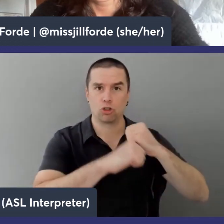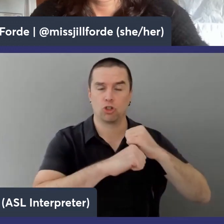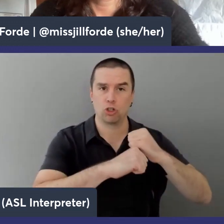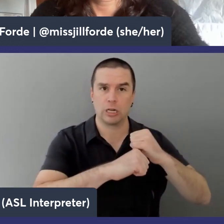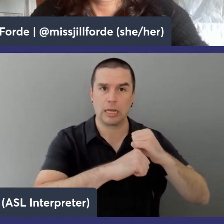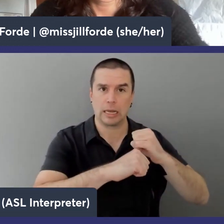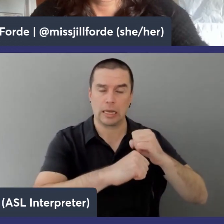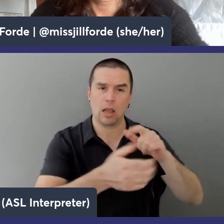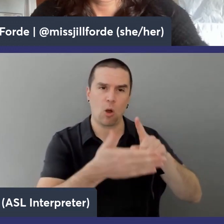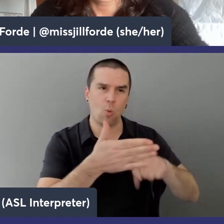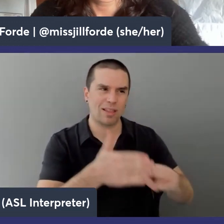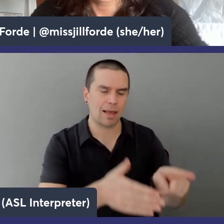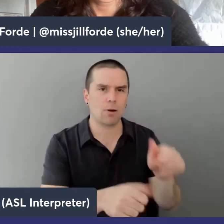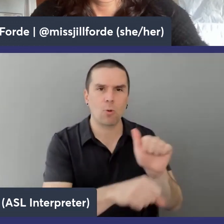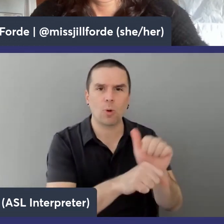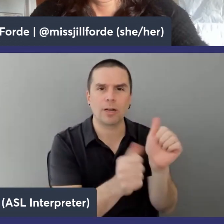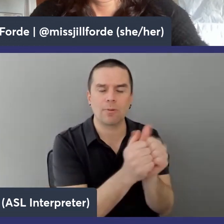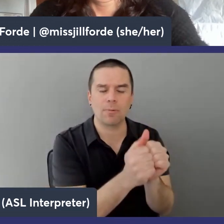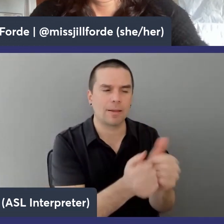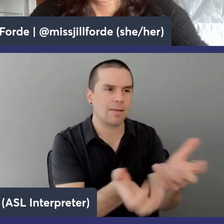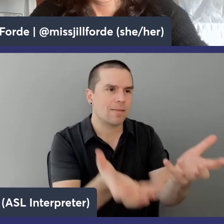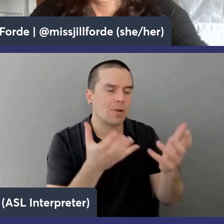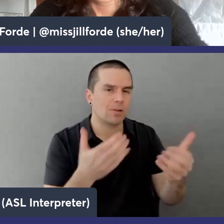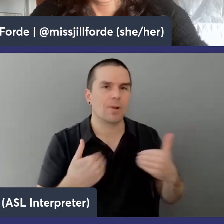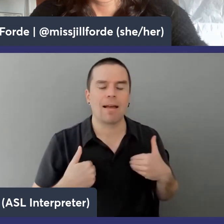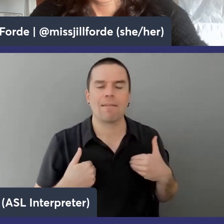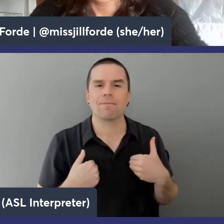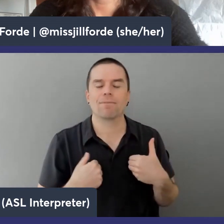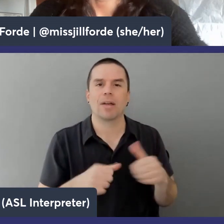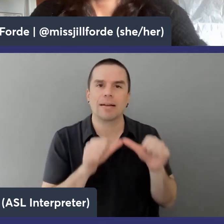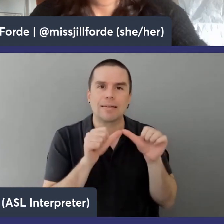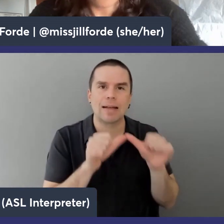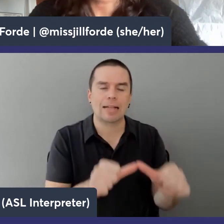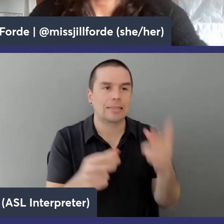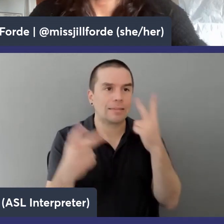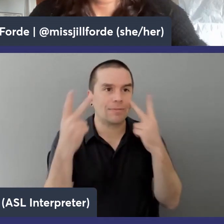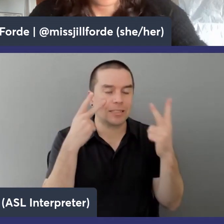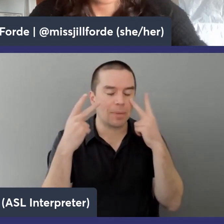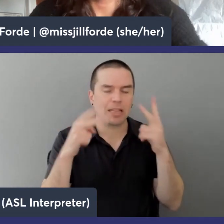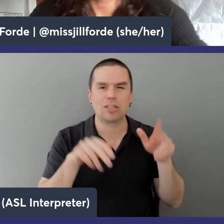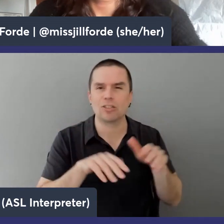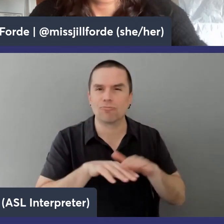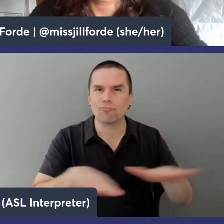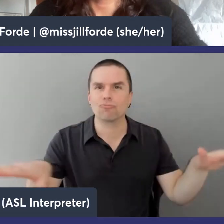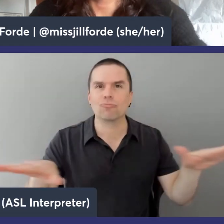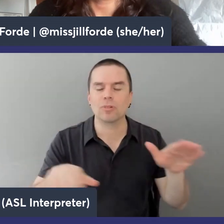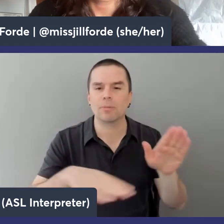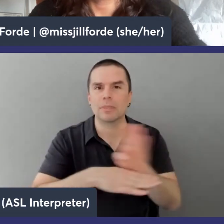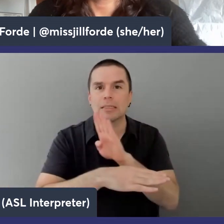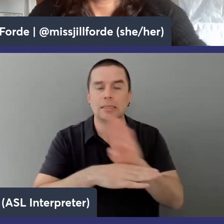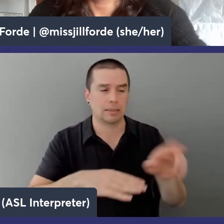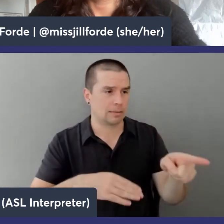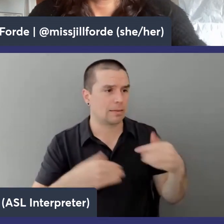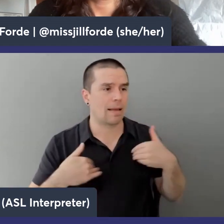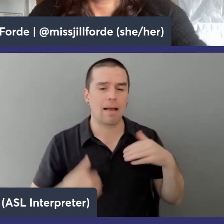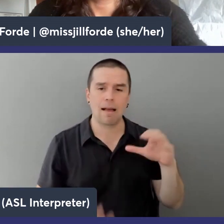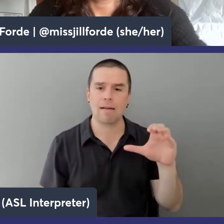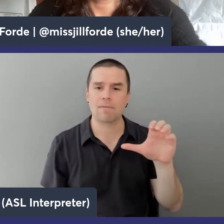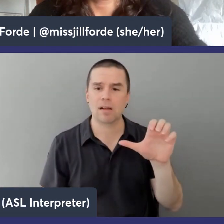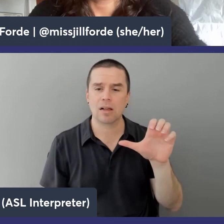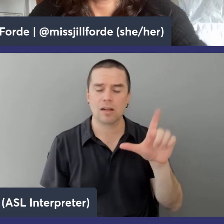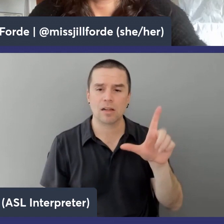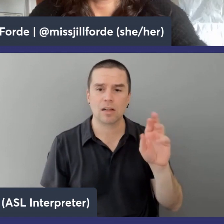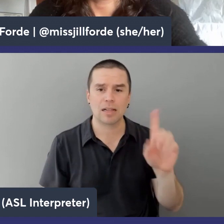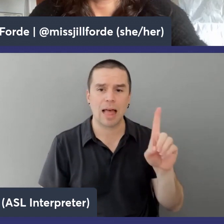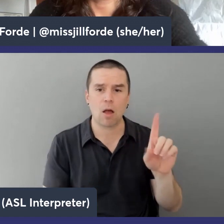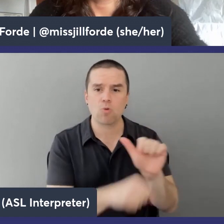want constant visibility across their full enterprise. Customers have obviously cloud workloads. Customers who